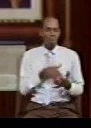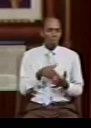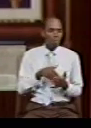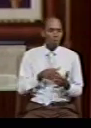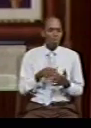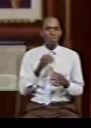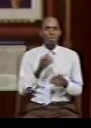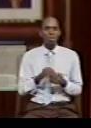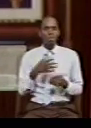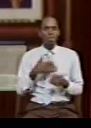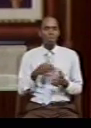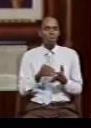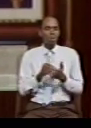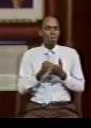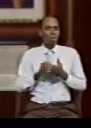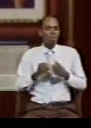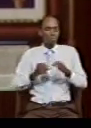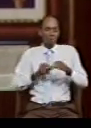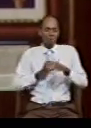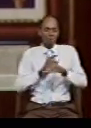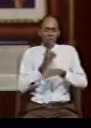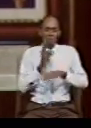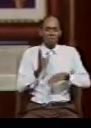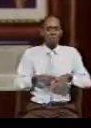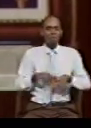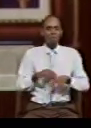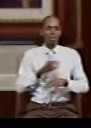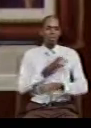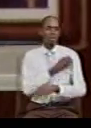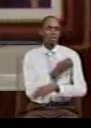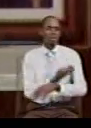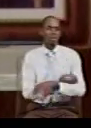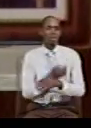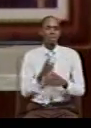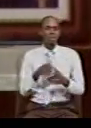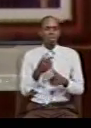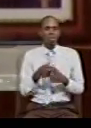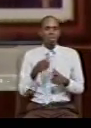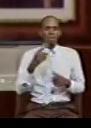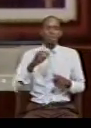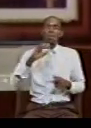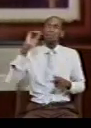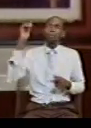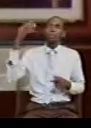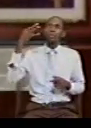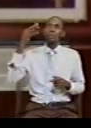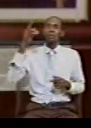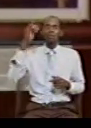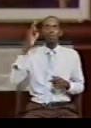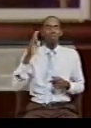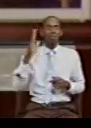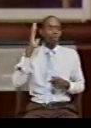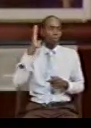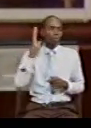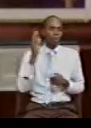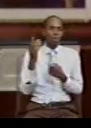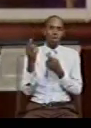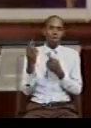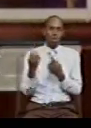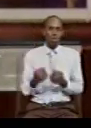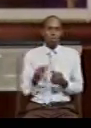own natural energy, then the grace of God coming from